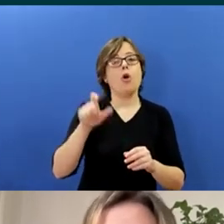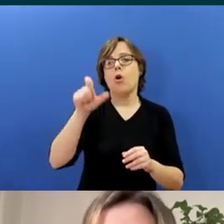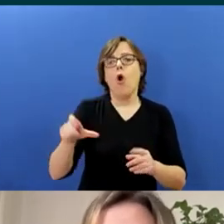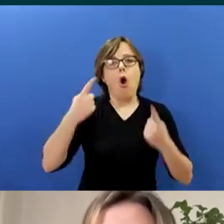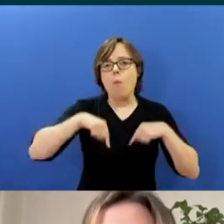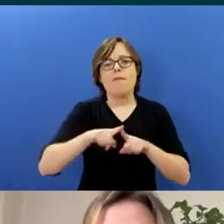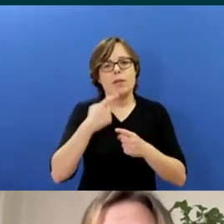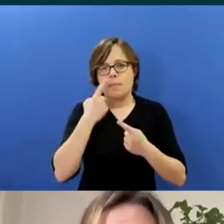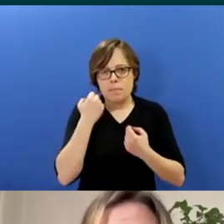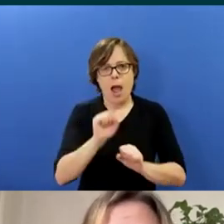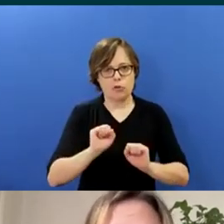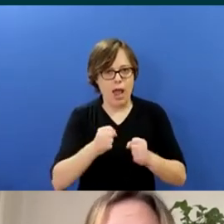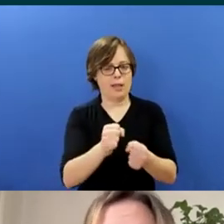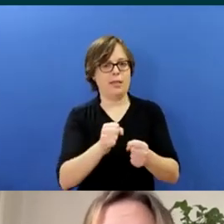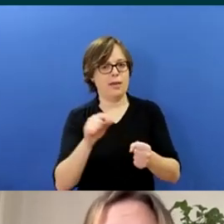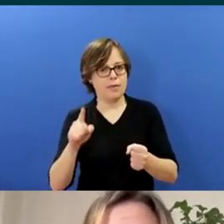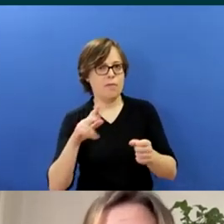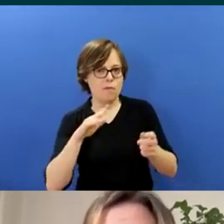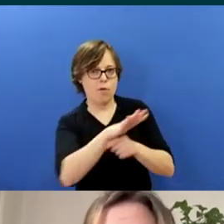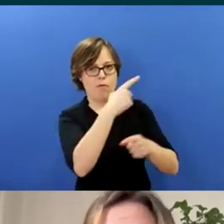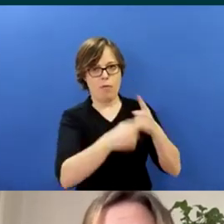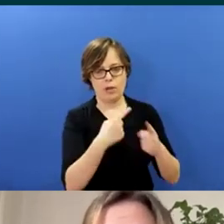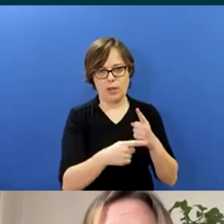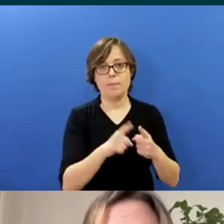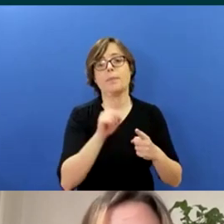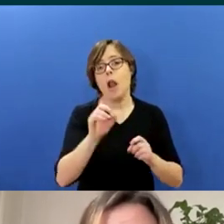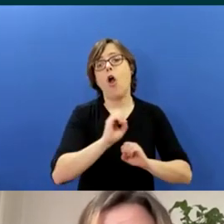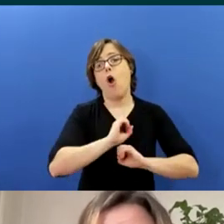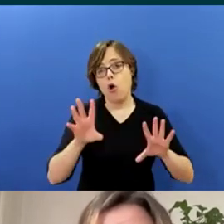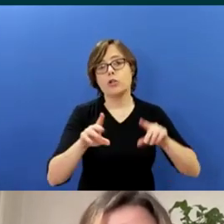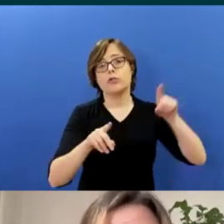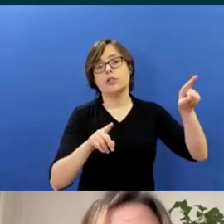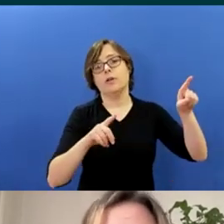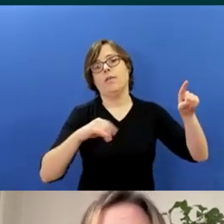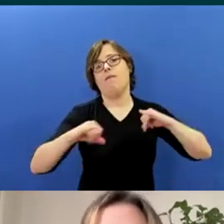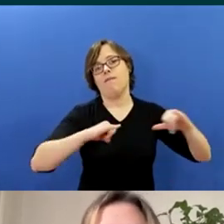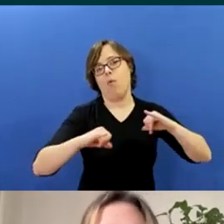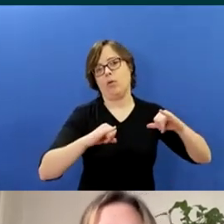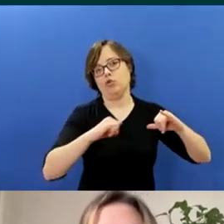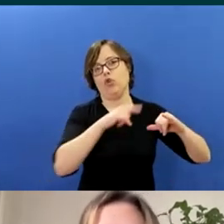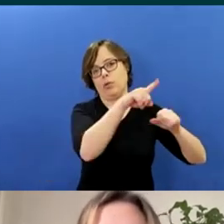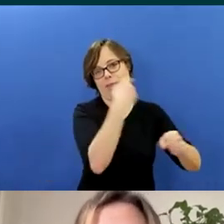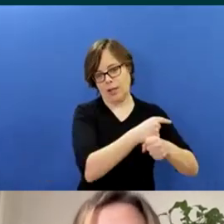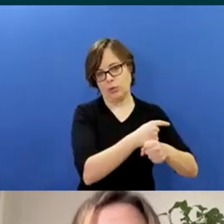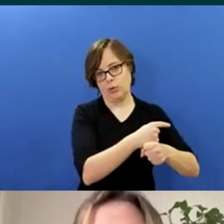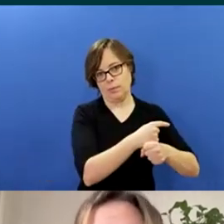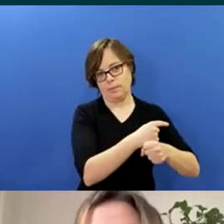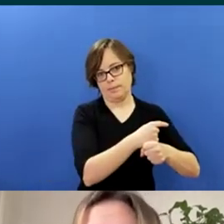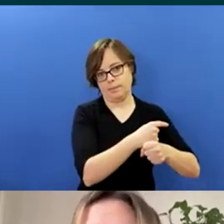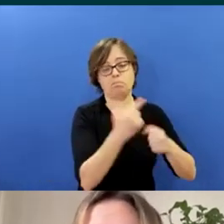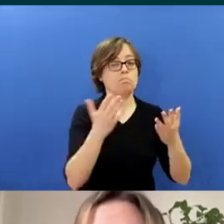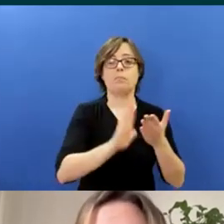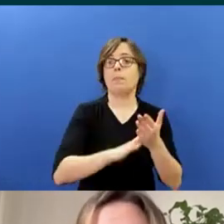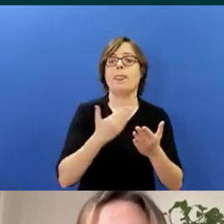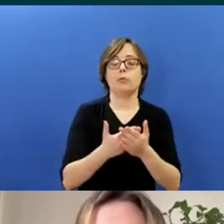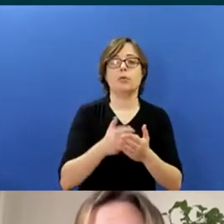However, ultimate authority remains again with the government. For example, in Lausanne,